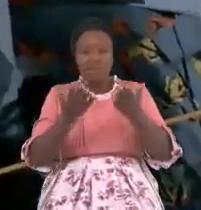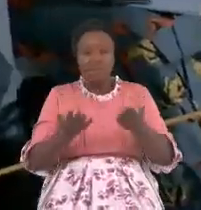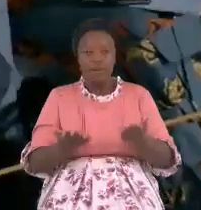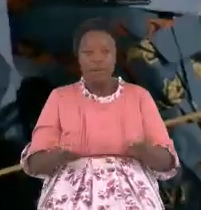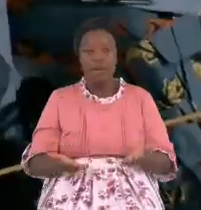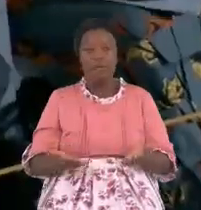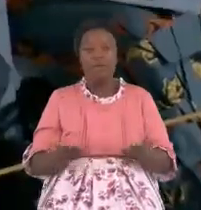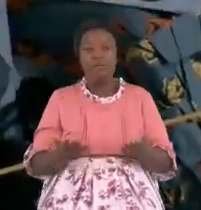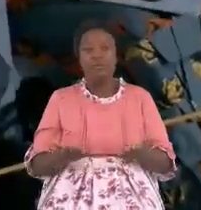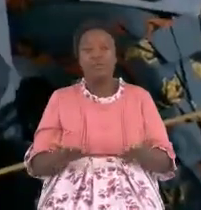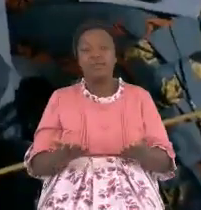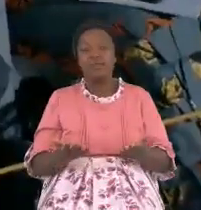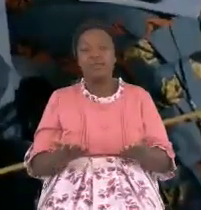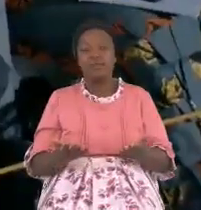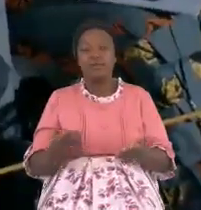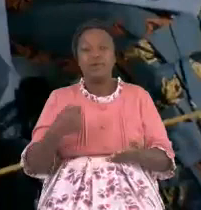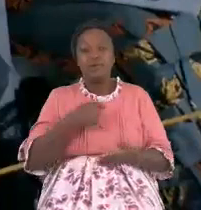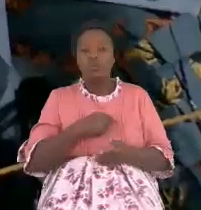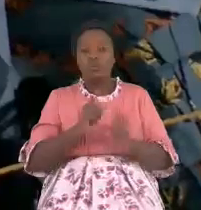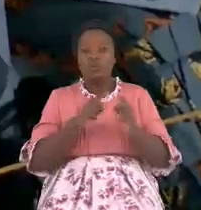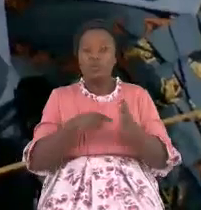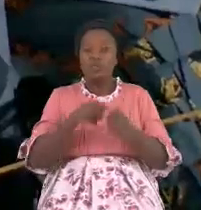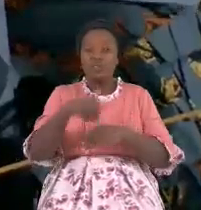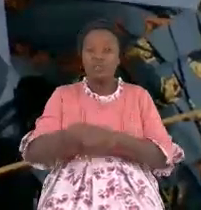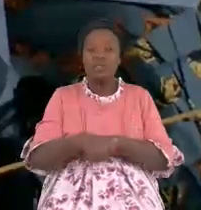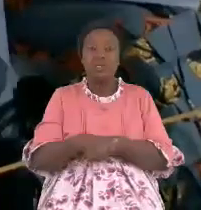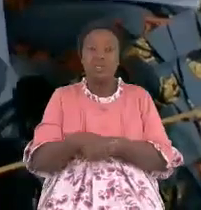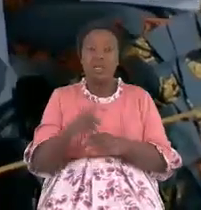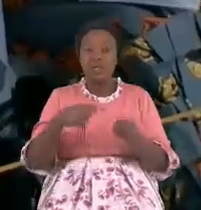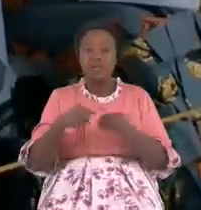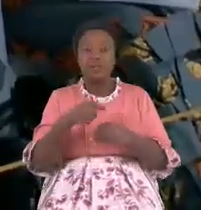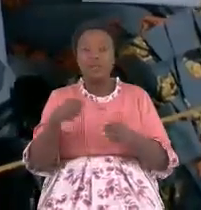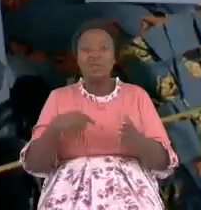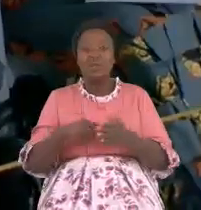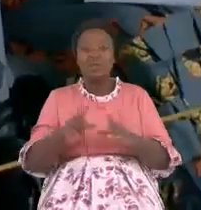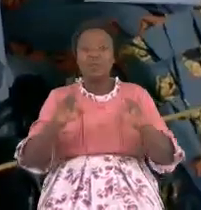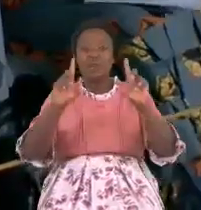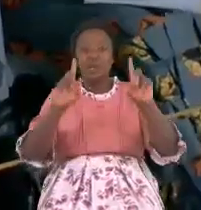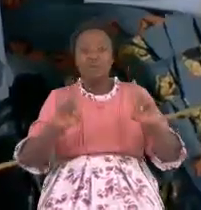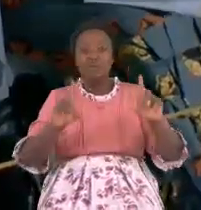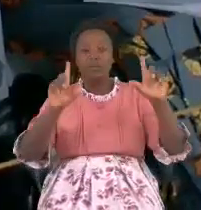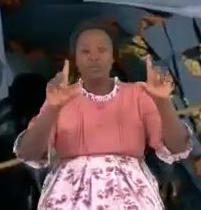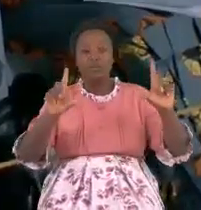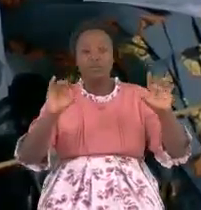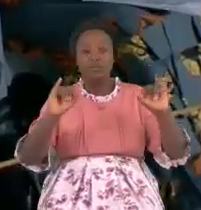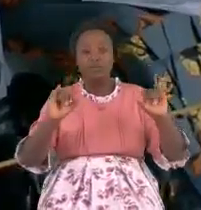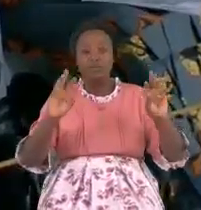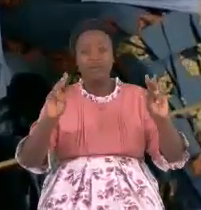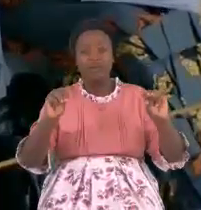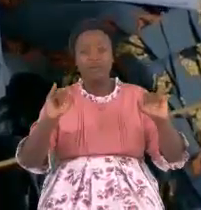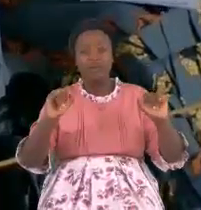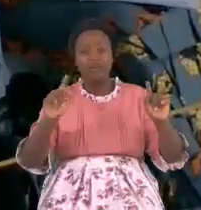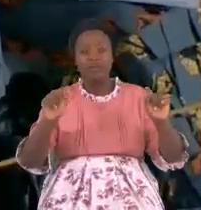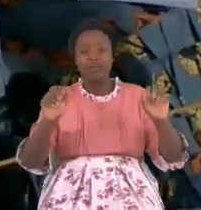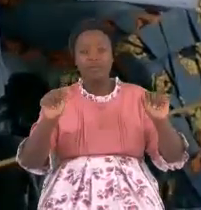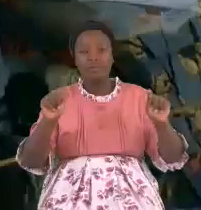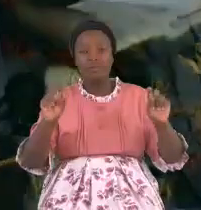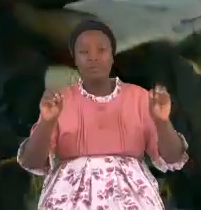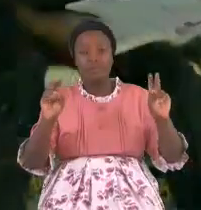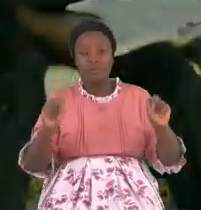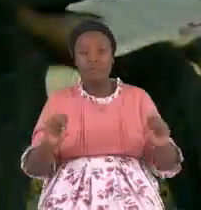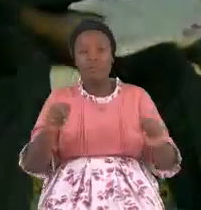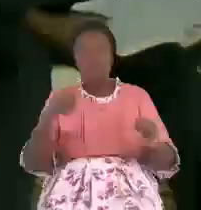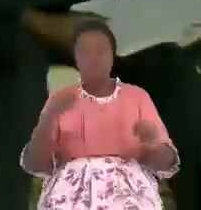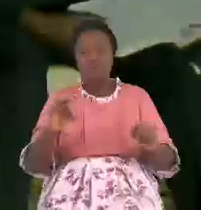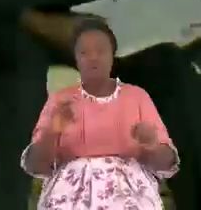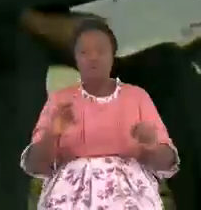we're talking tonight about the invitation of christ and as to respond to